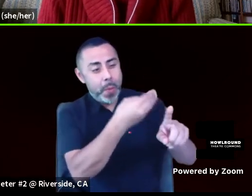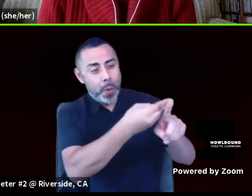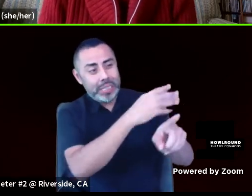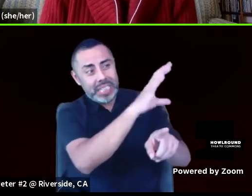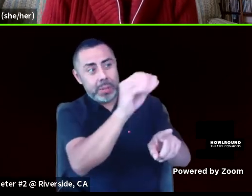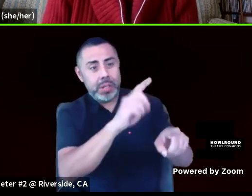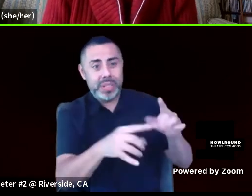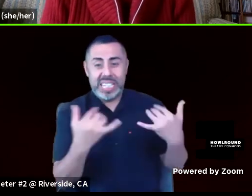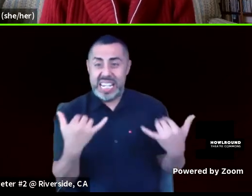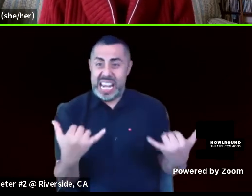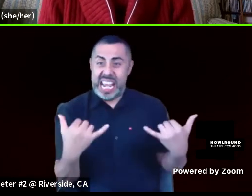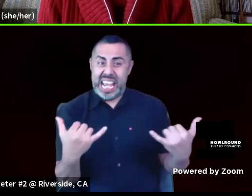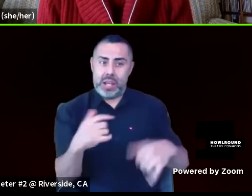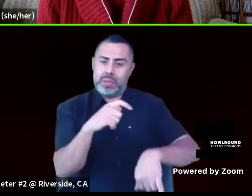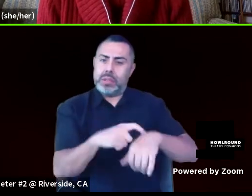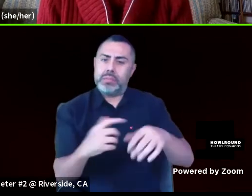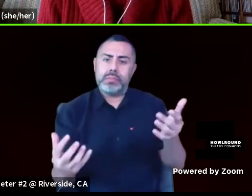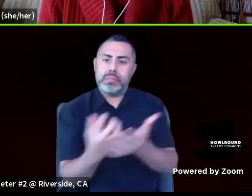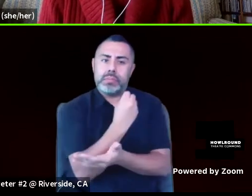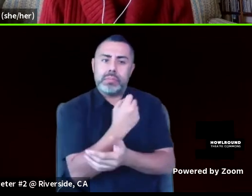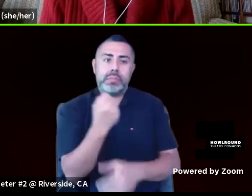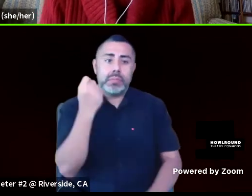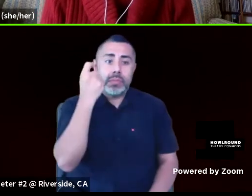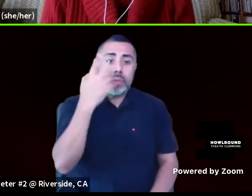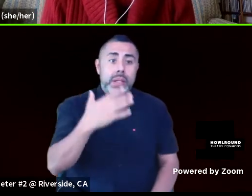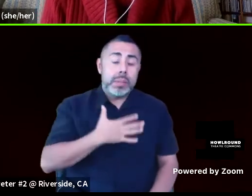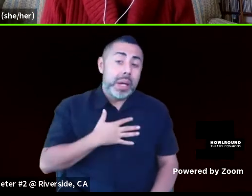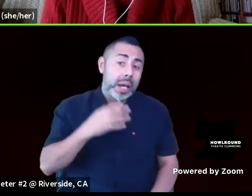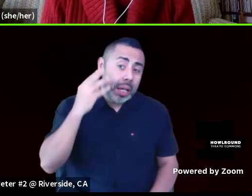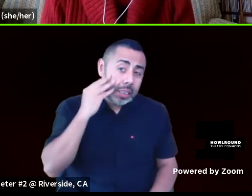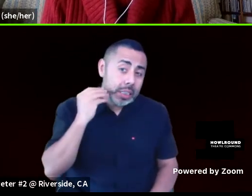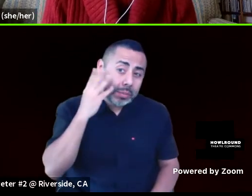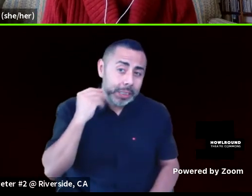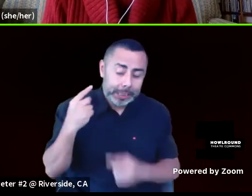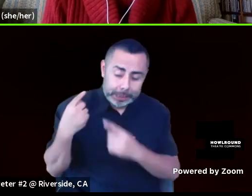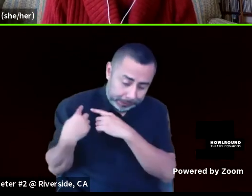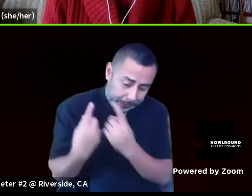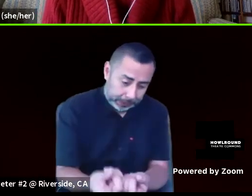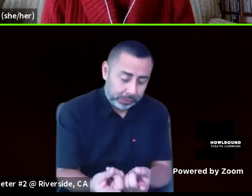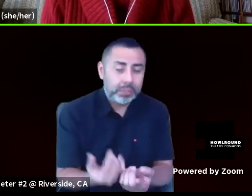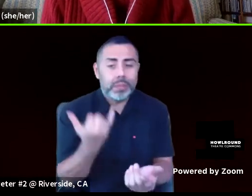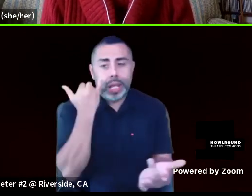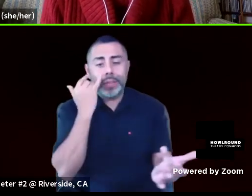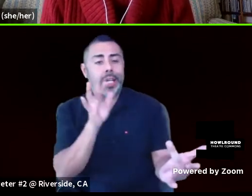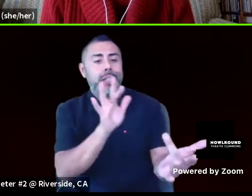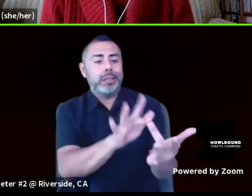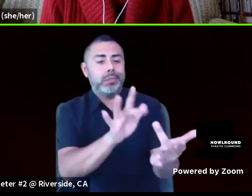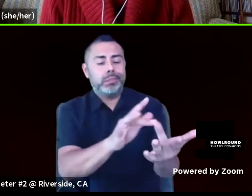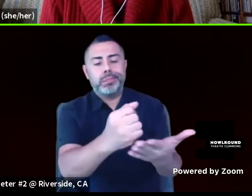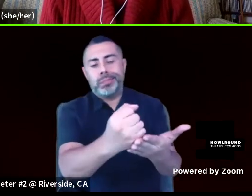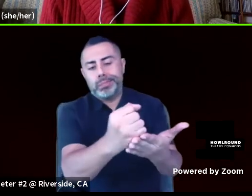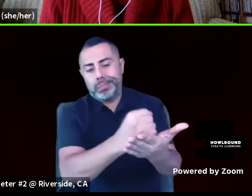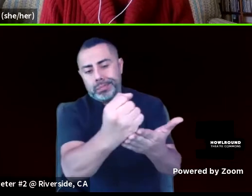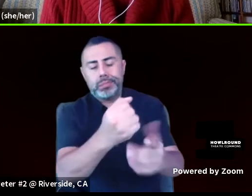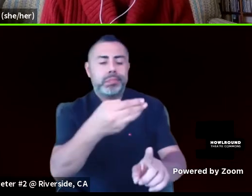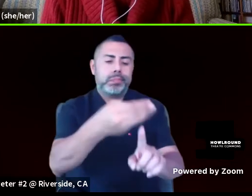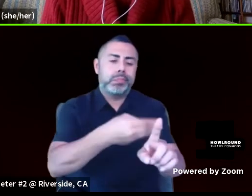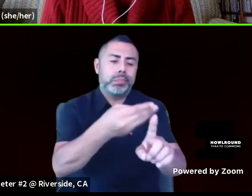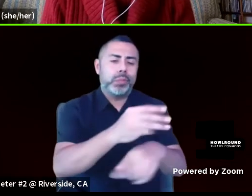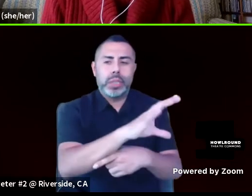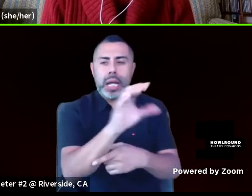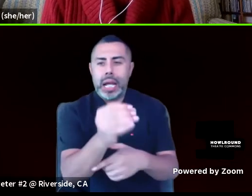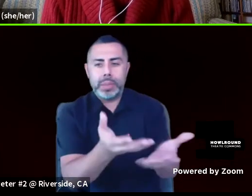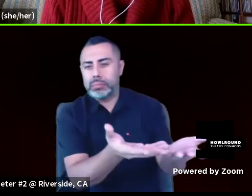the most part, in my experience, when you call someone who works for a credit card company or a mortgage company, I mean, of